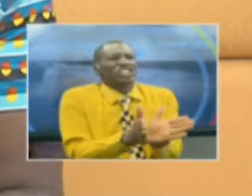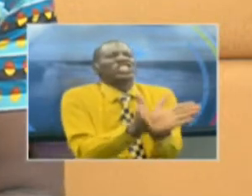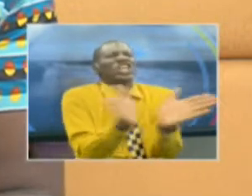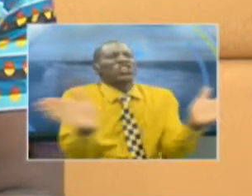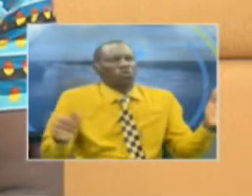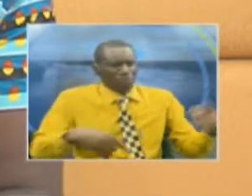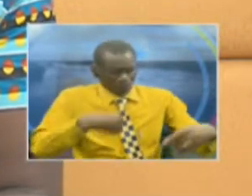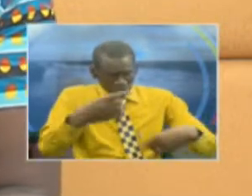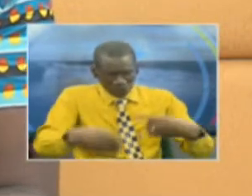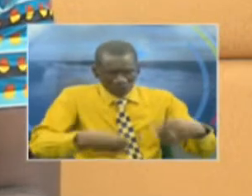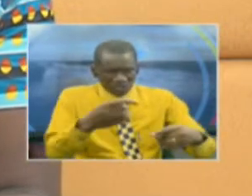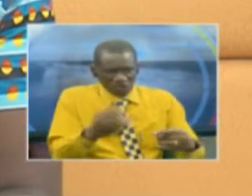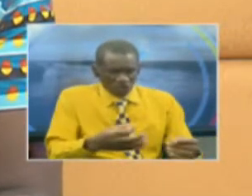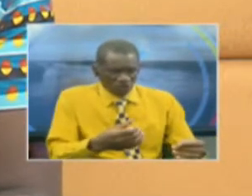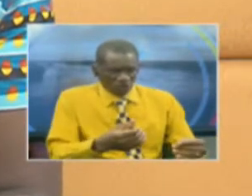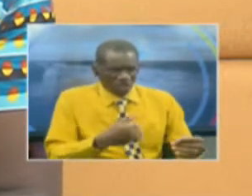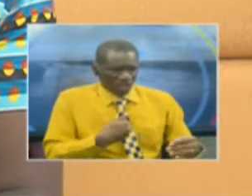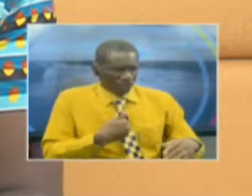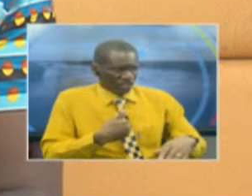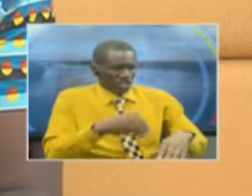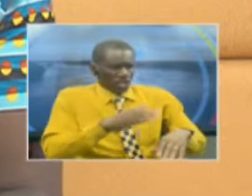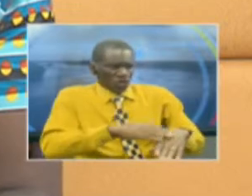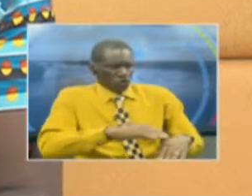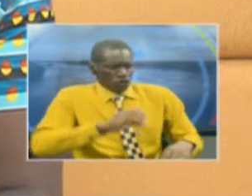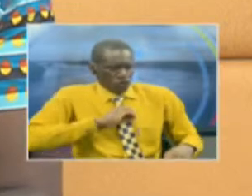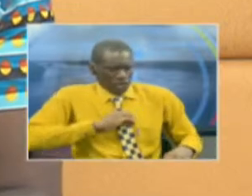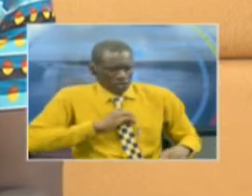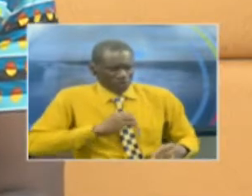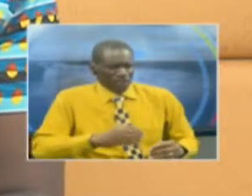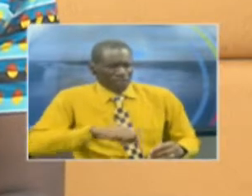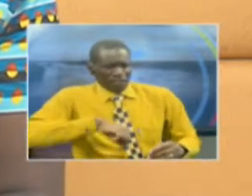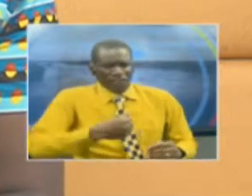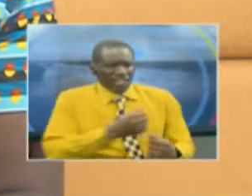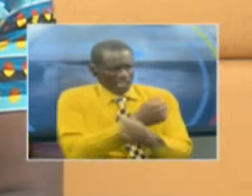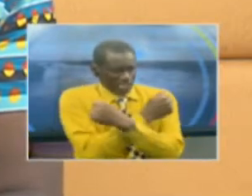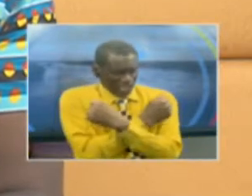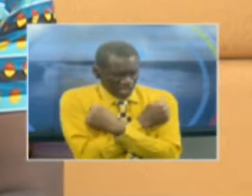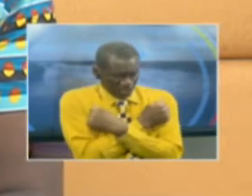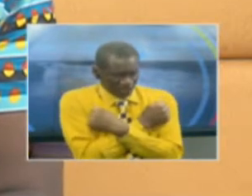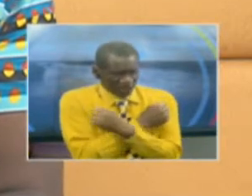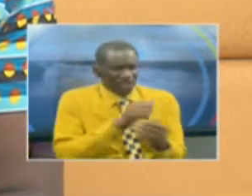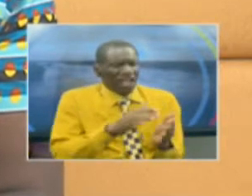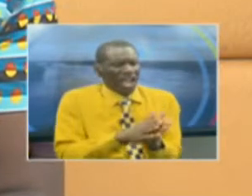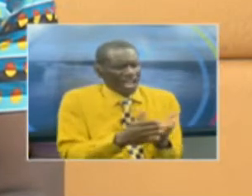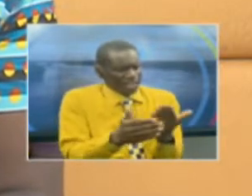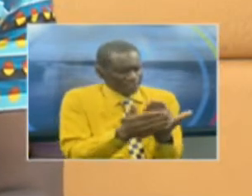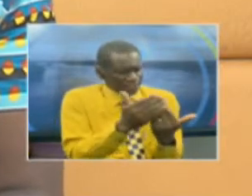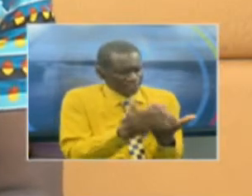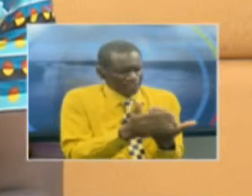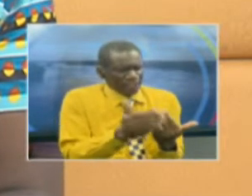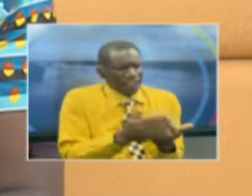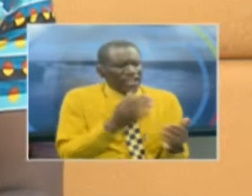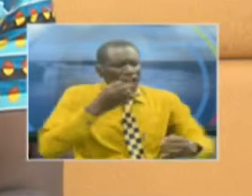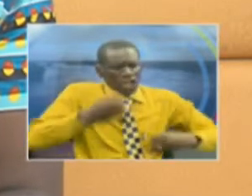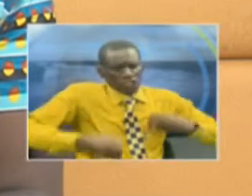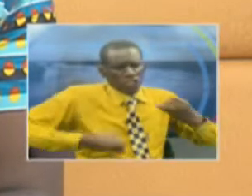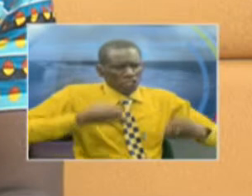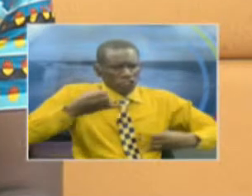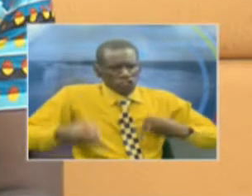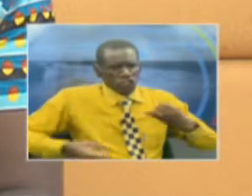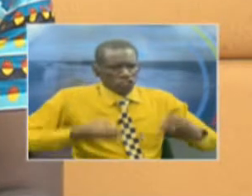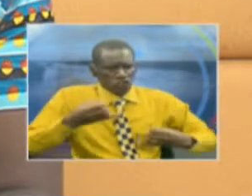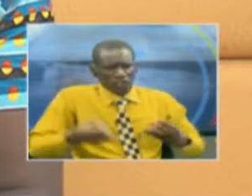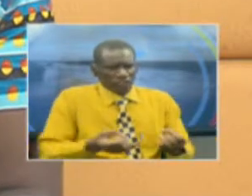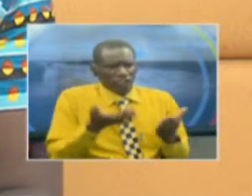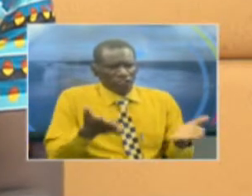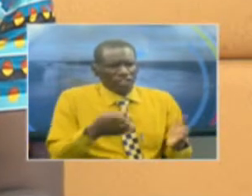process of having a sense of belonging, feeling loved and cared for, and enjoying the tenderness that